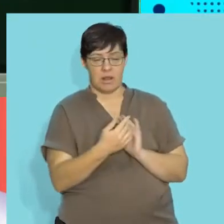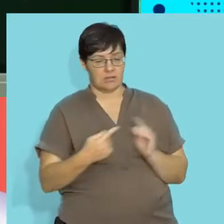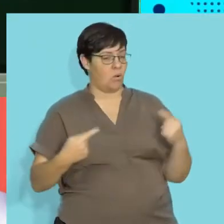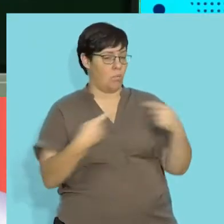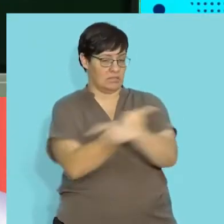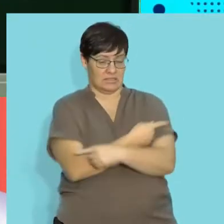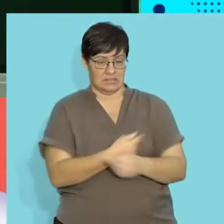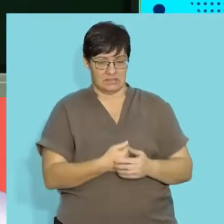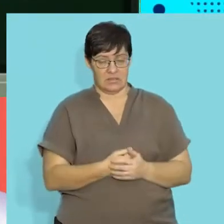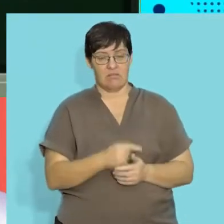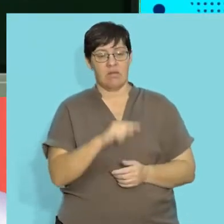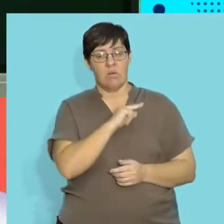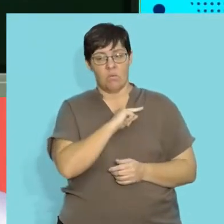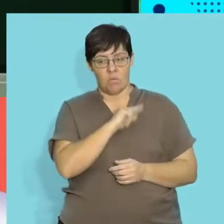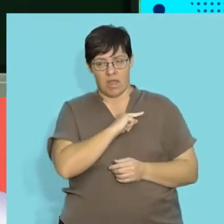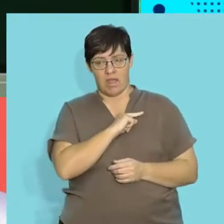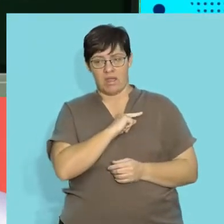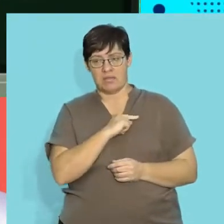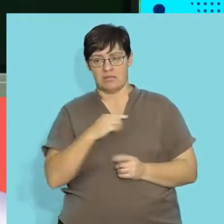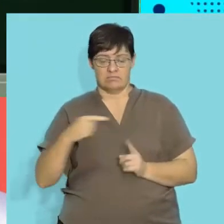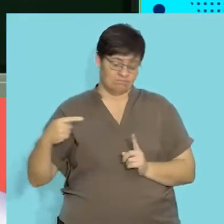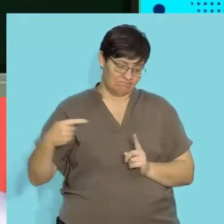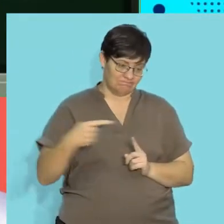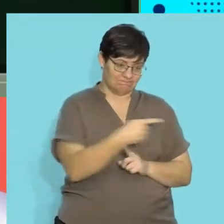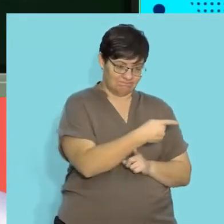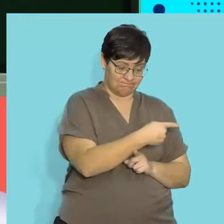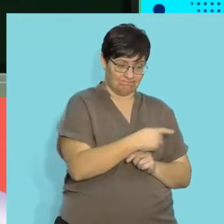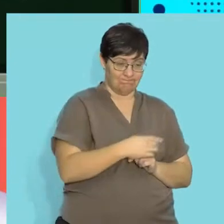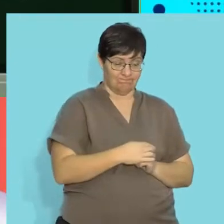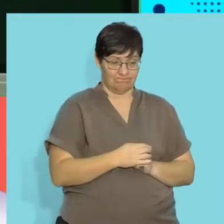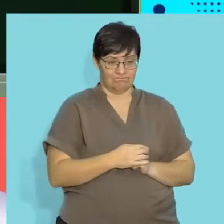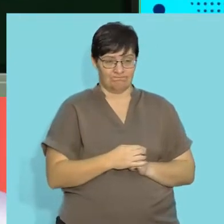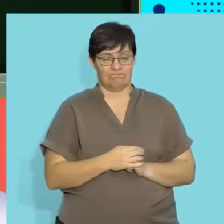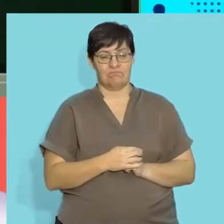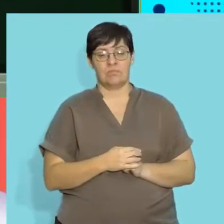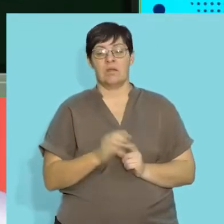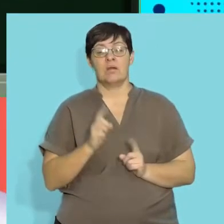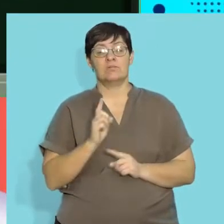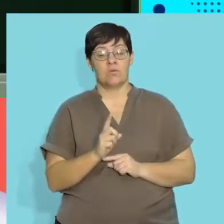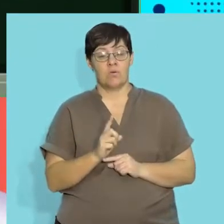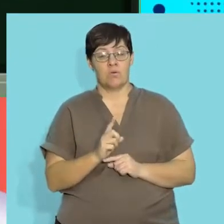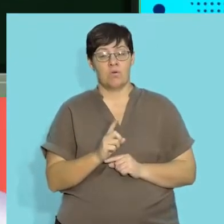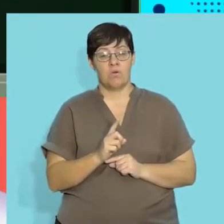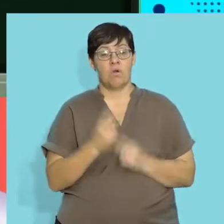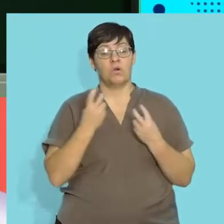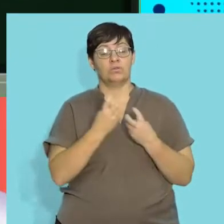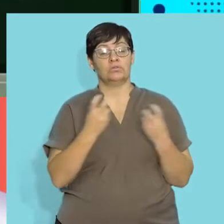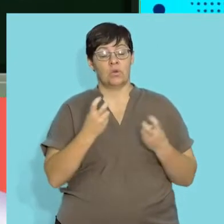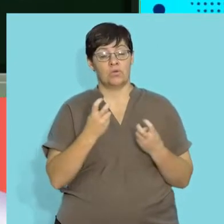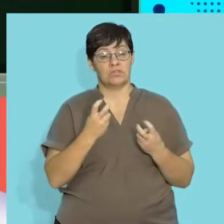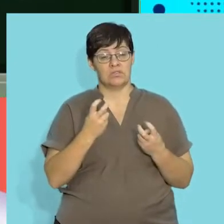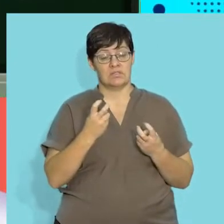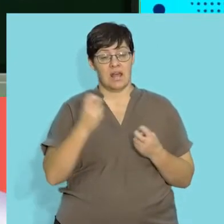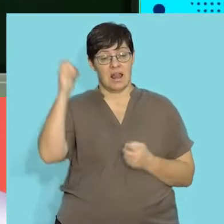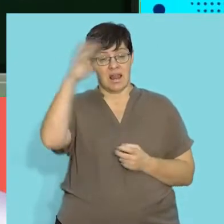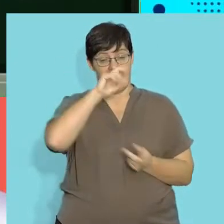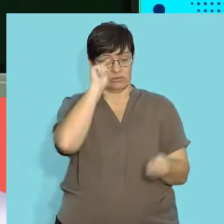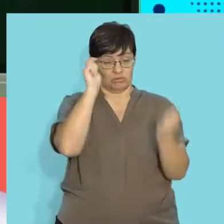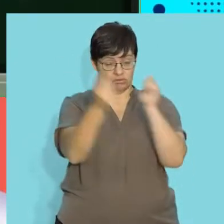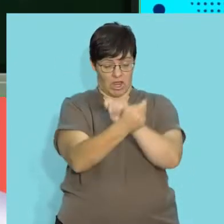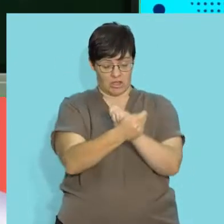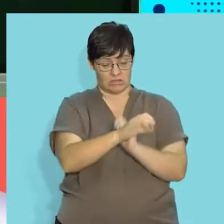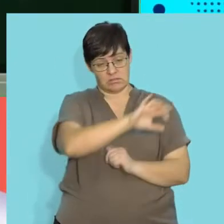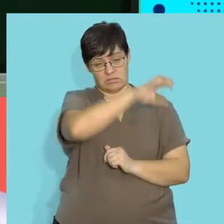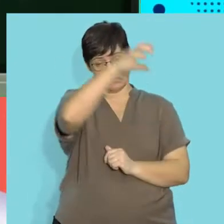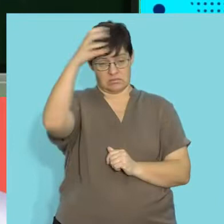which caused the elongation towards the stimulus. However, when the source of light changed, you found that